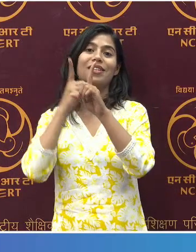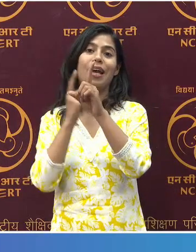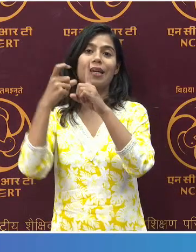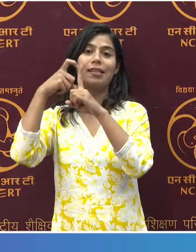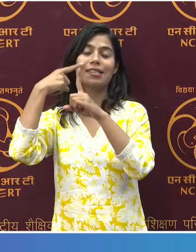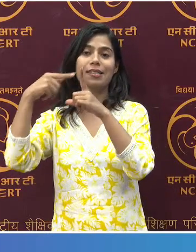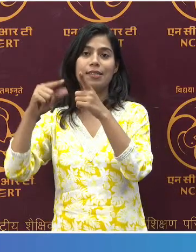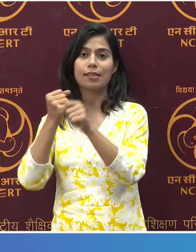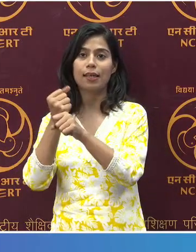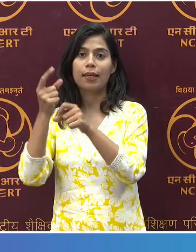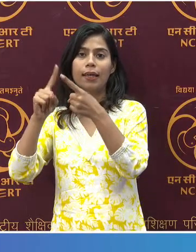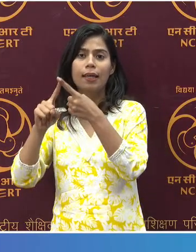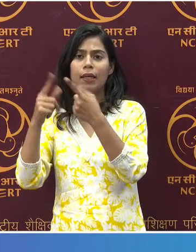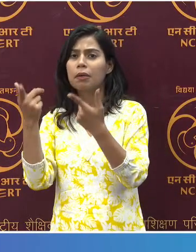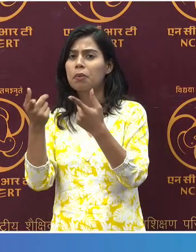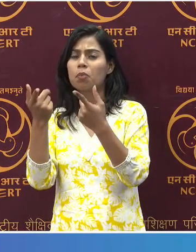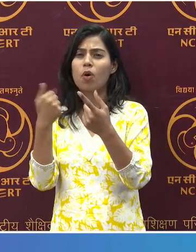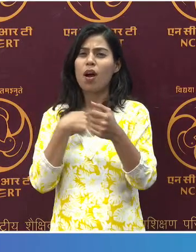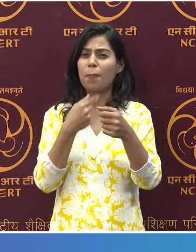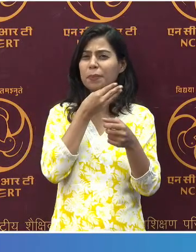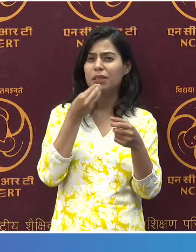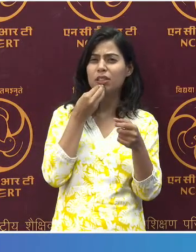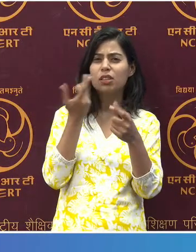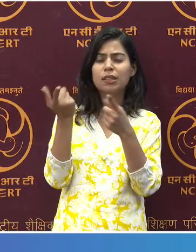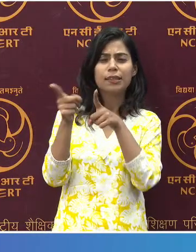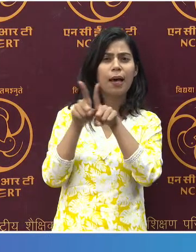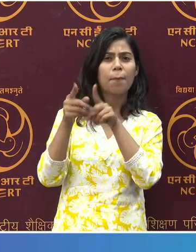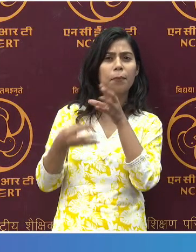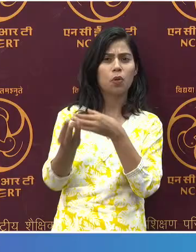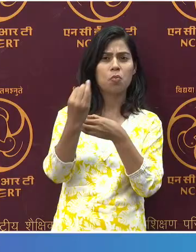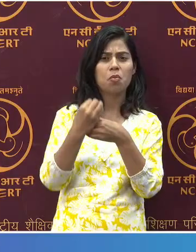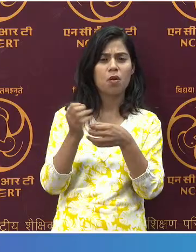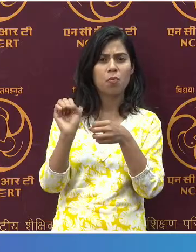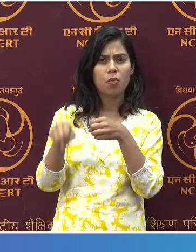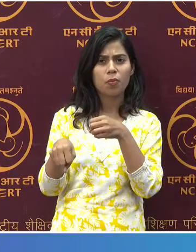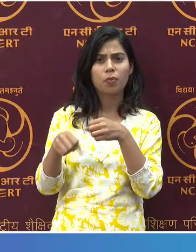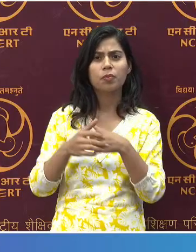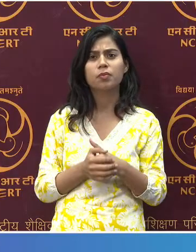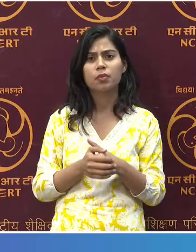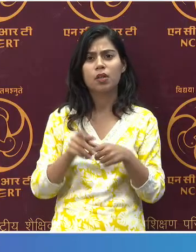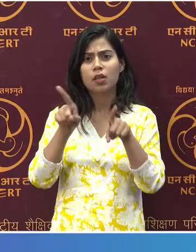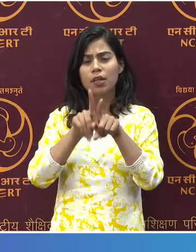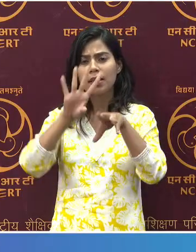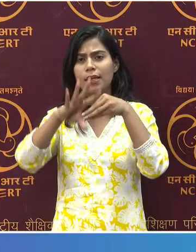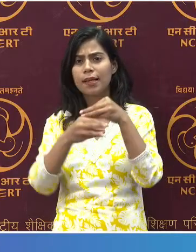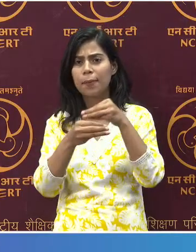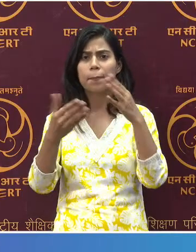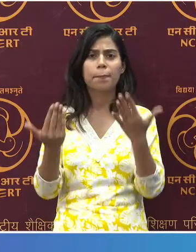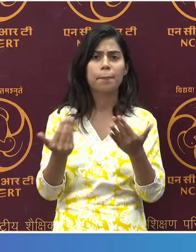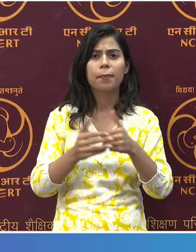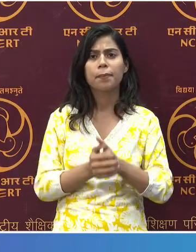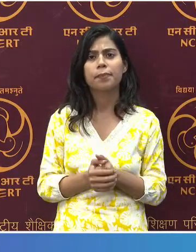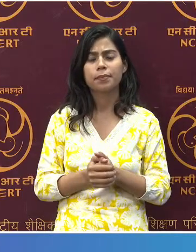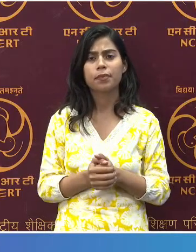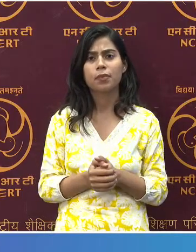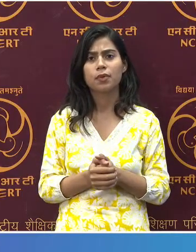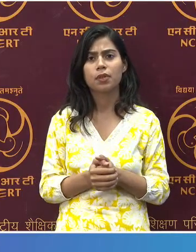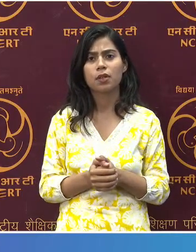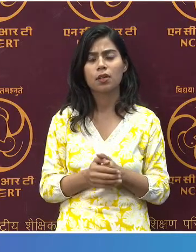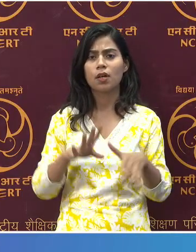so, can you give us two examples of these oxidizing agents? Yeah, we can consider the examples of oxidizing agents like that. We